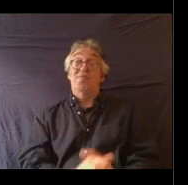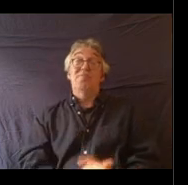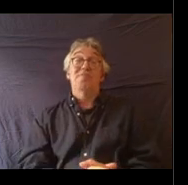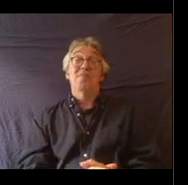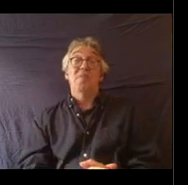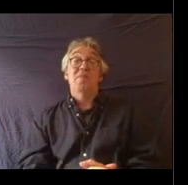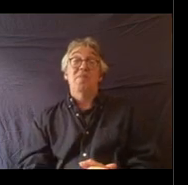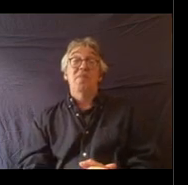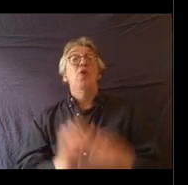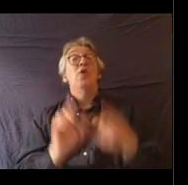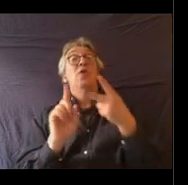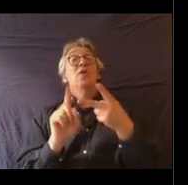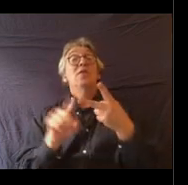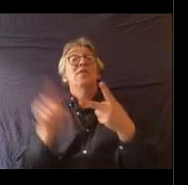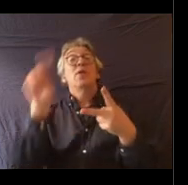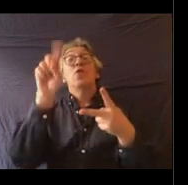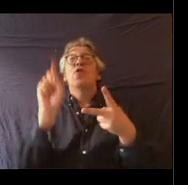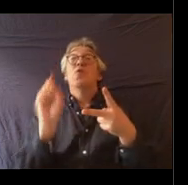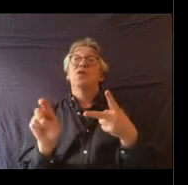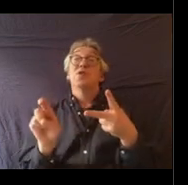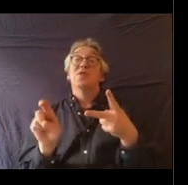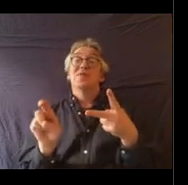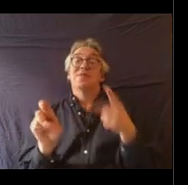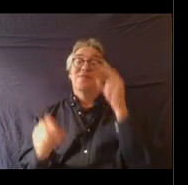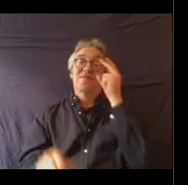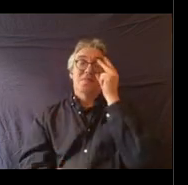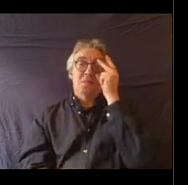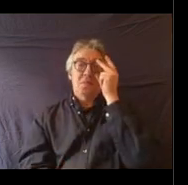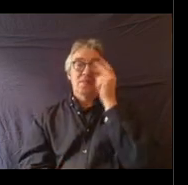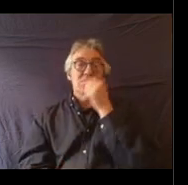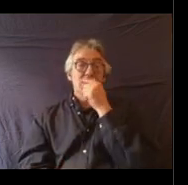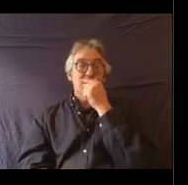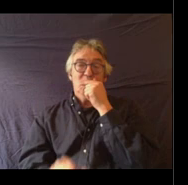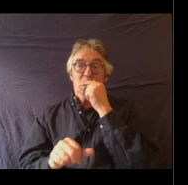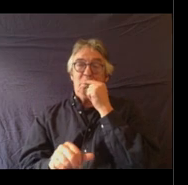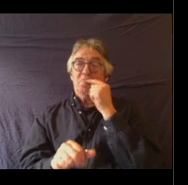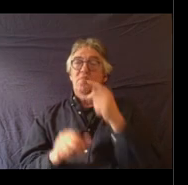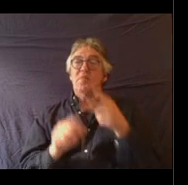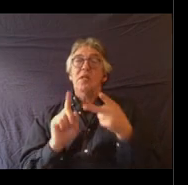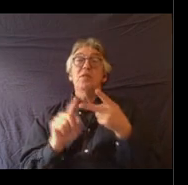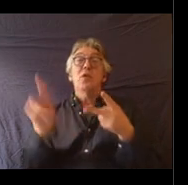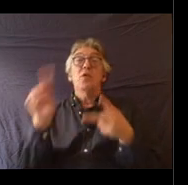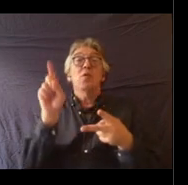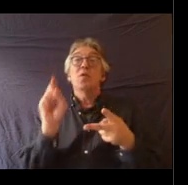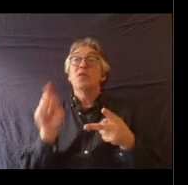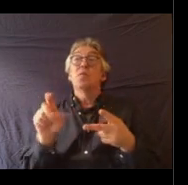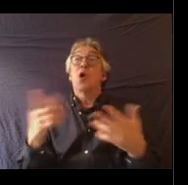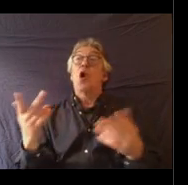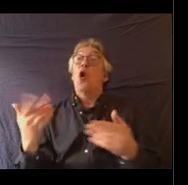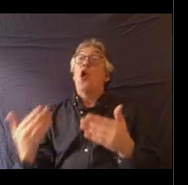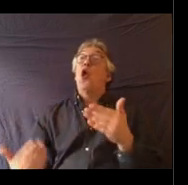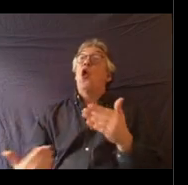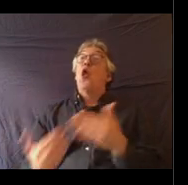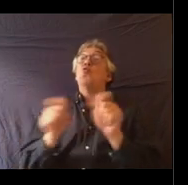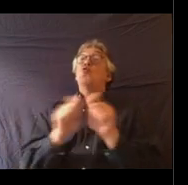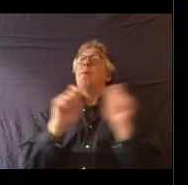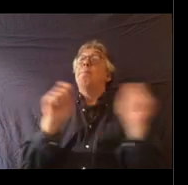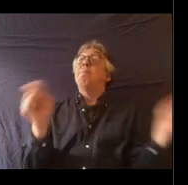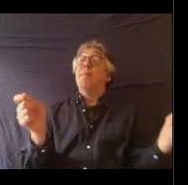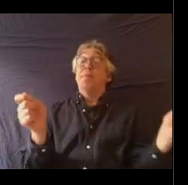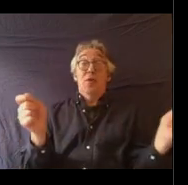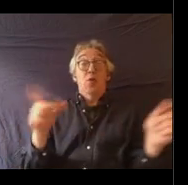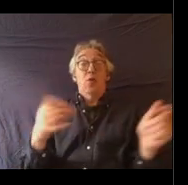the second question, I will also already say it now, and then maybe Lara, you can take them both together, is what about newspaper video platforms